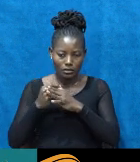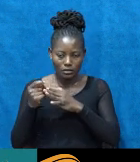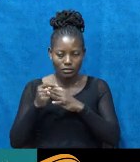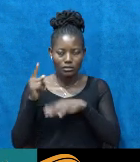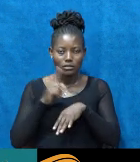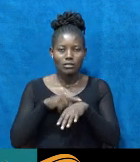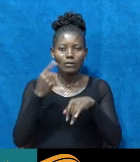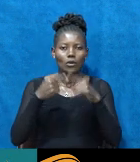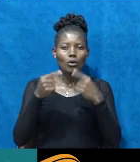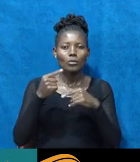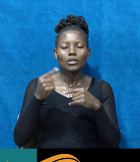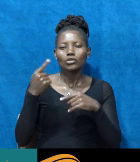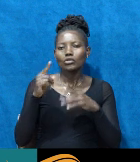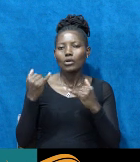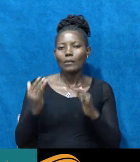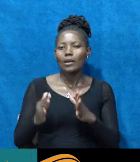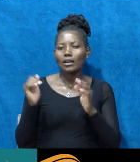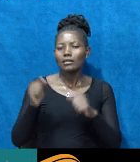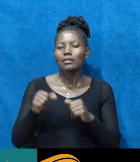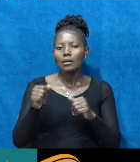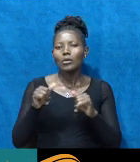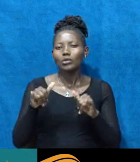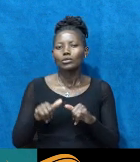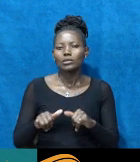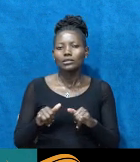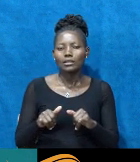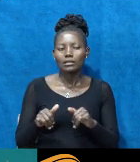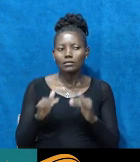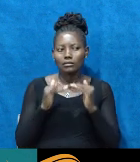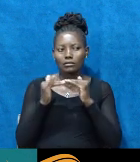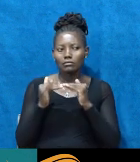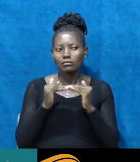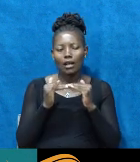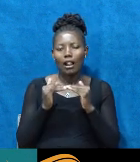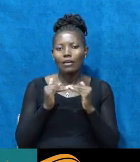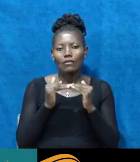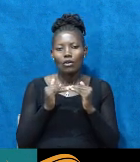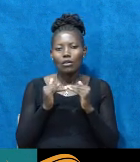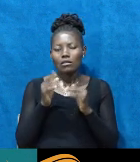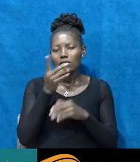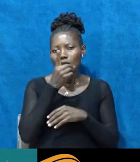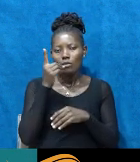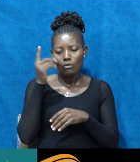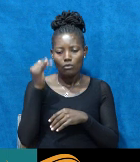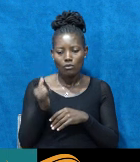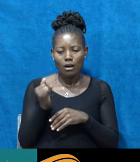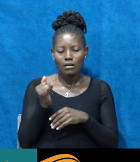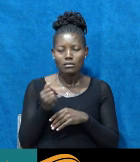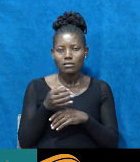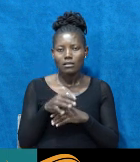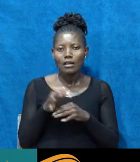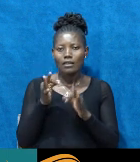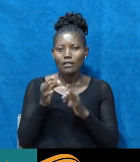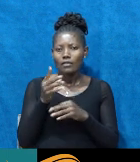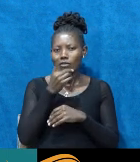athlete is able to stay within an optimal hydration level, because if one is dehydrated, then it poses a risk